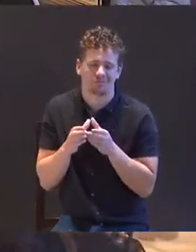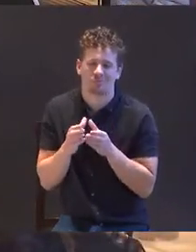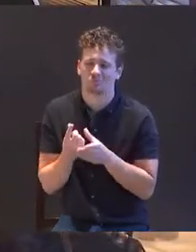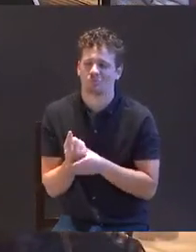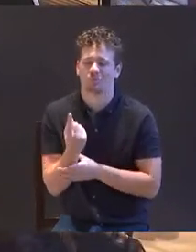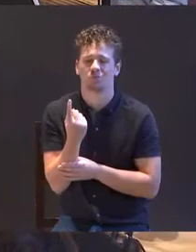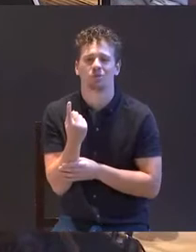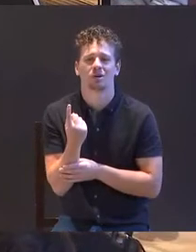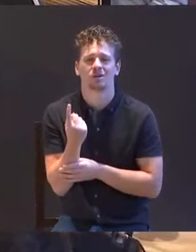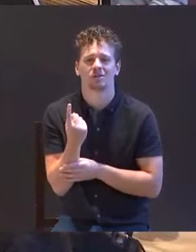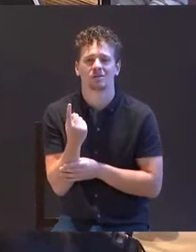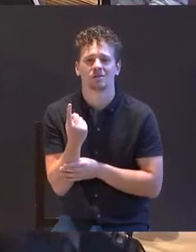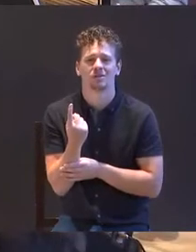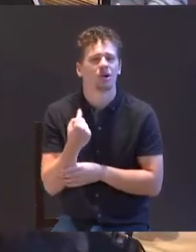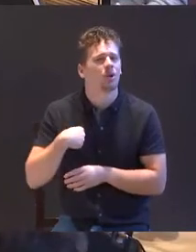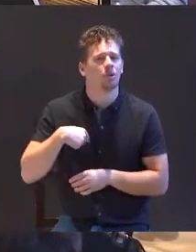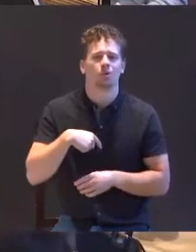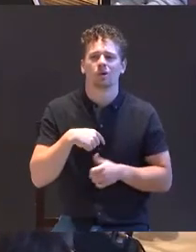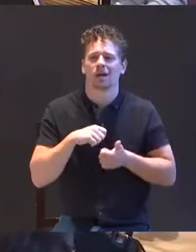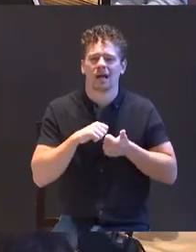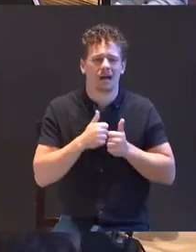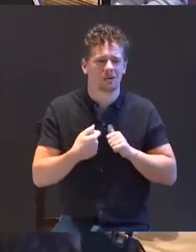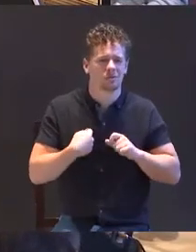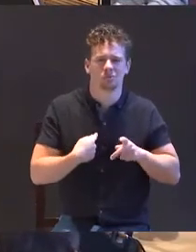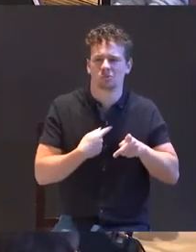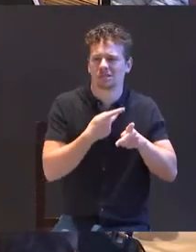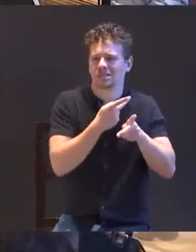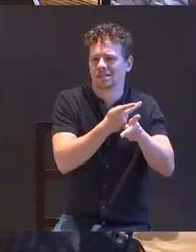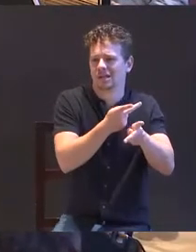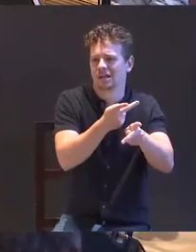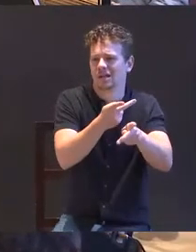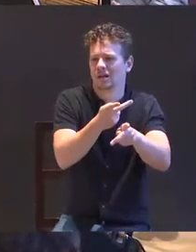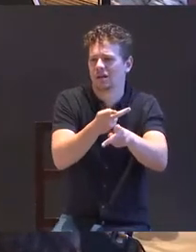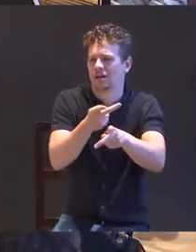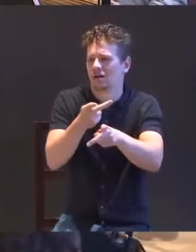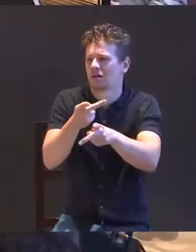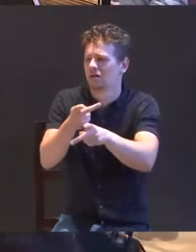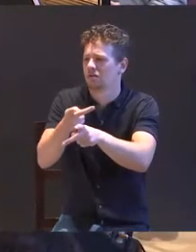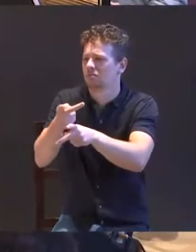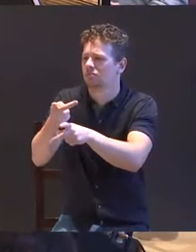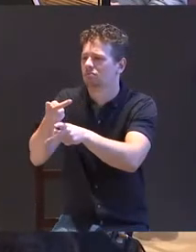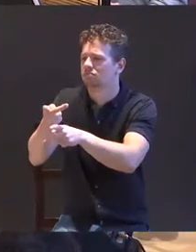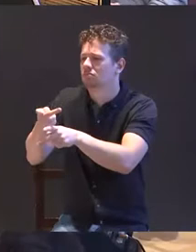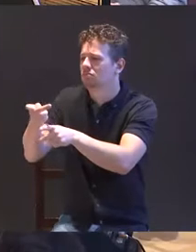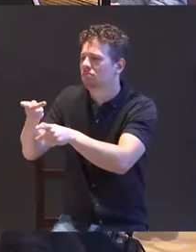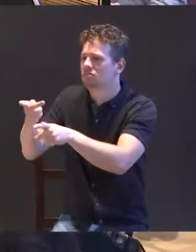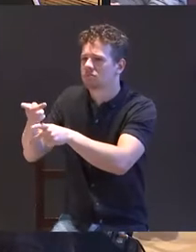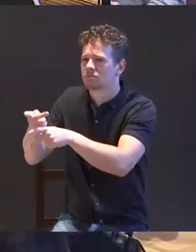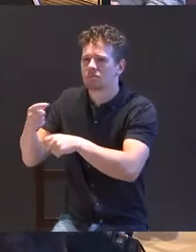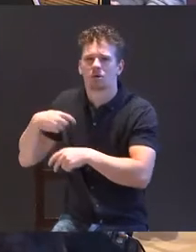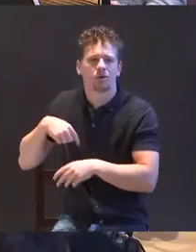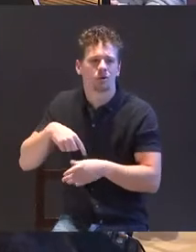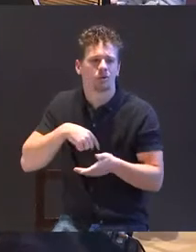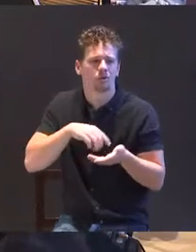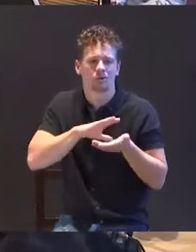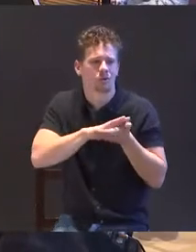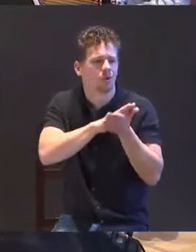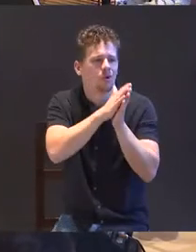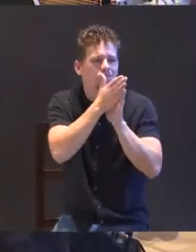We are how we treat each other when the day is done. We are